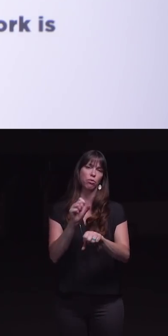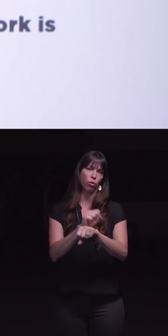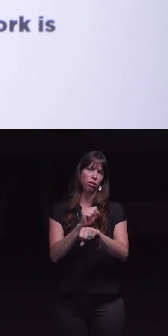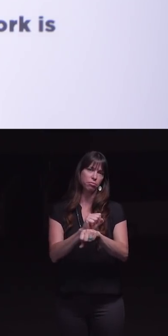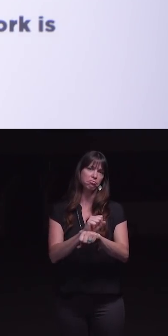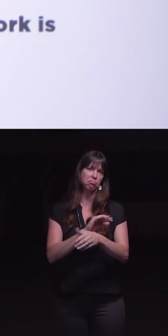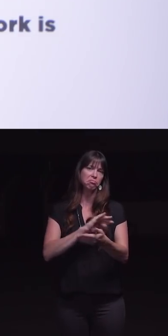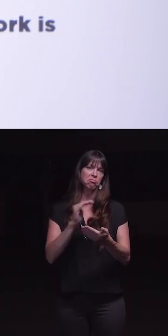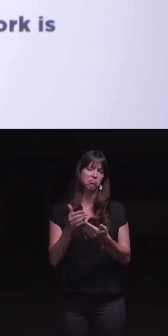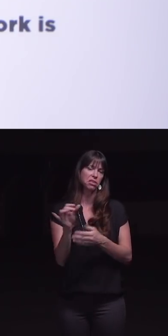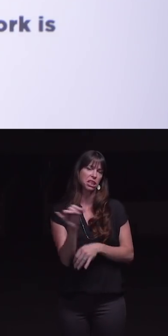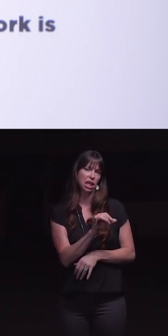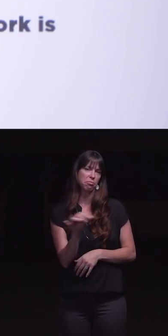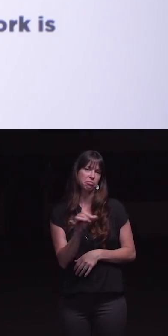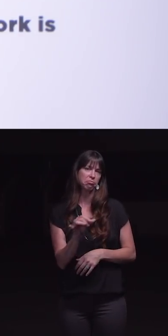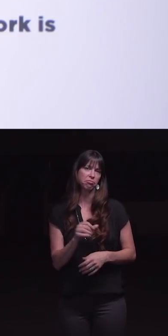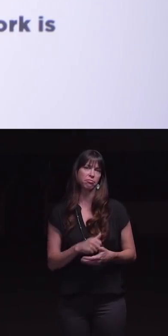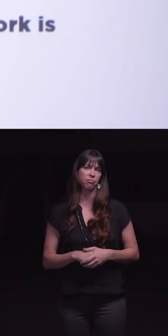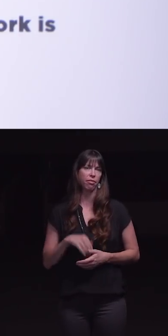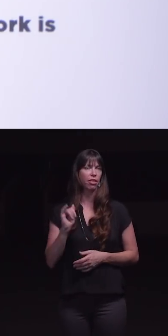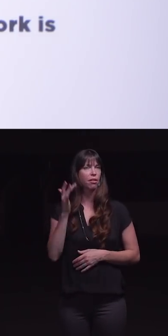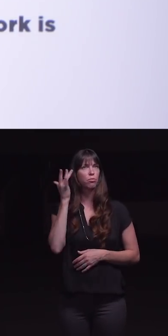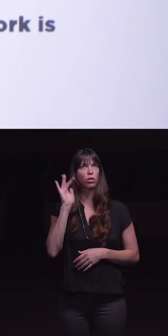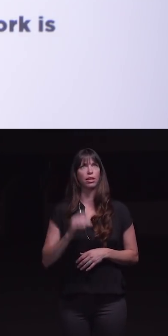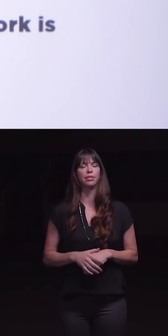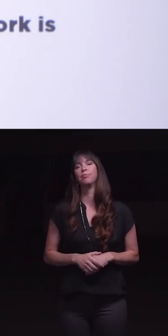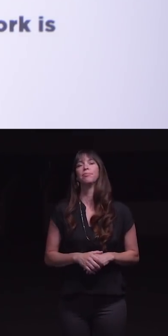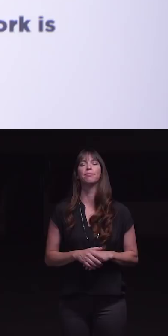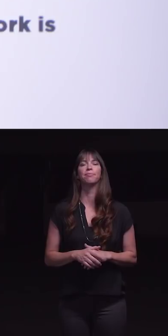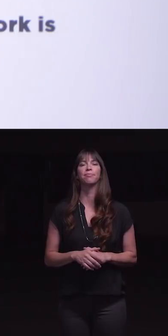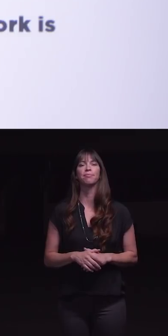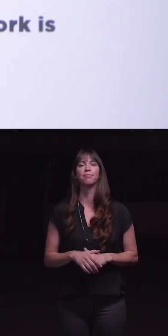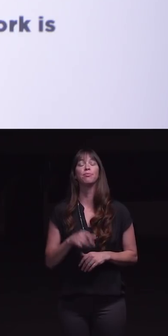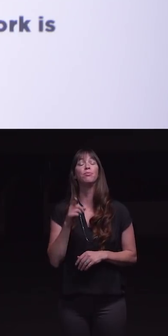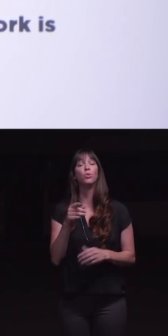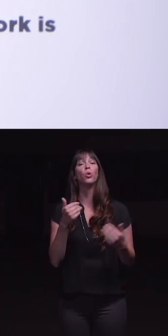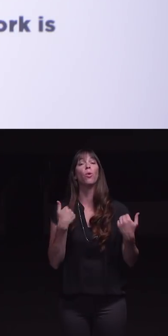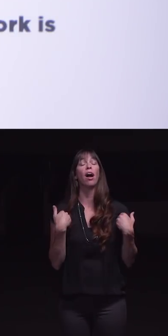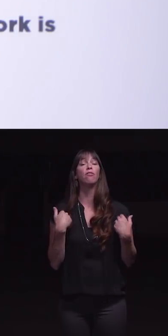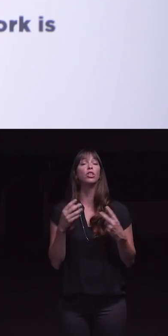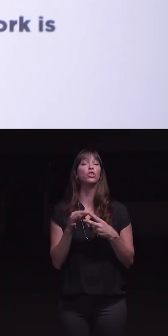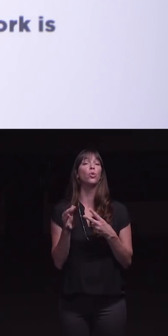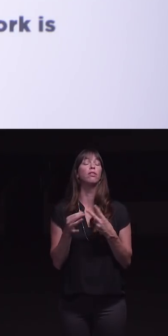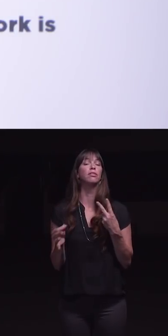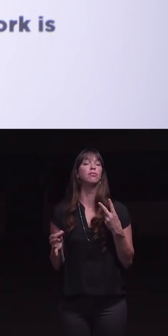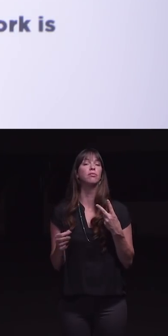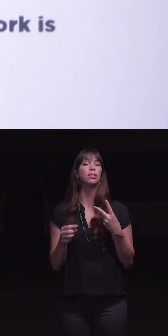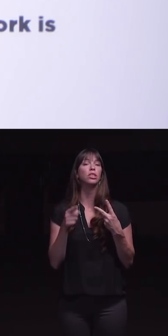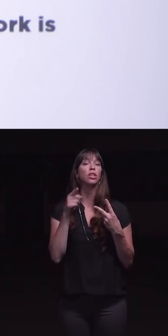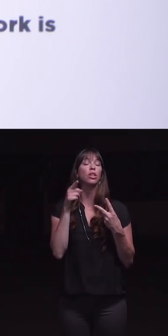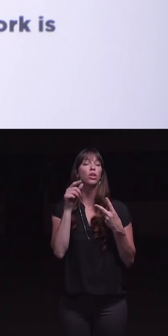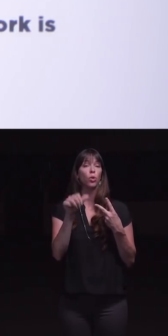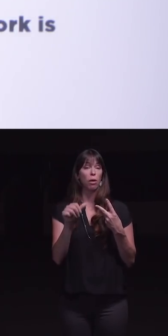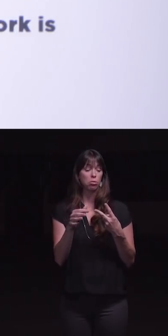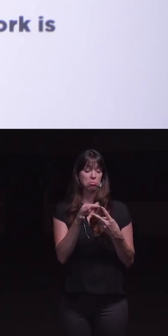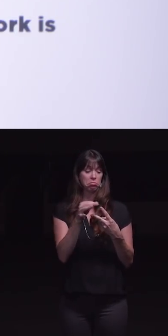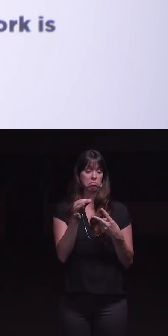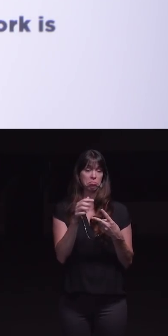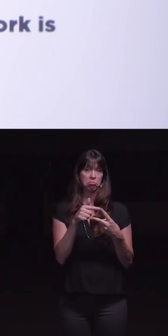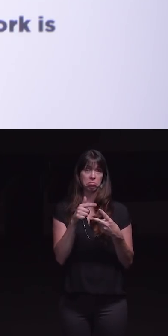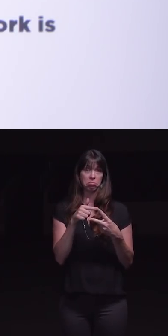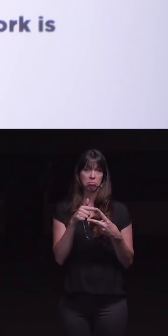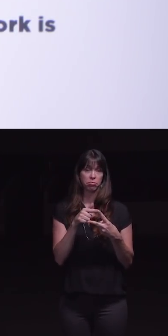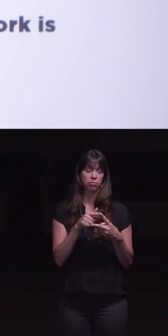Carlos Castaneda. That's a brilliant quote. You have a choice right now to sit in the pain that you're